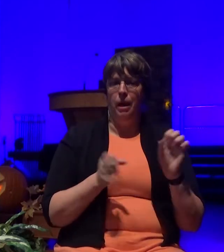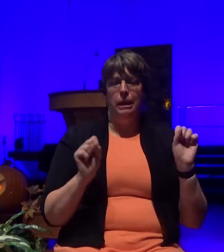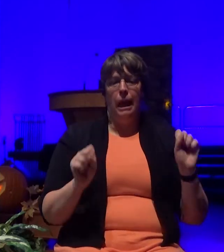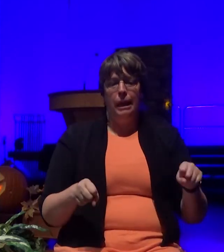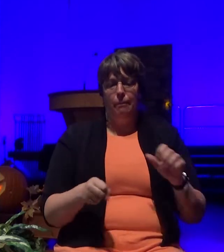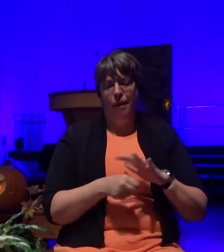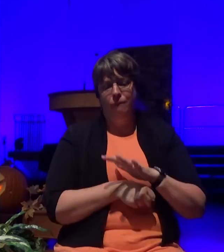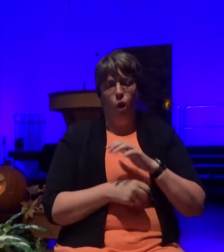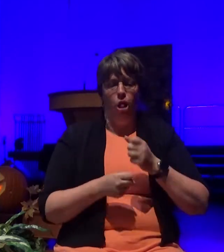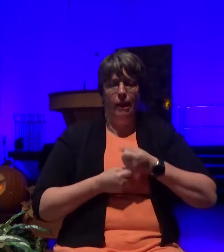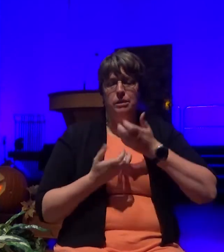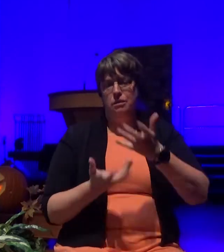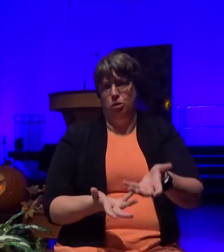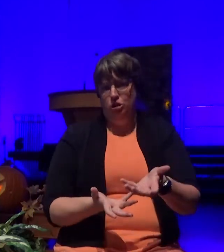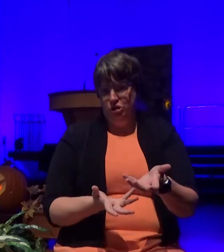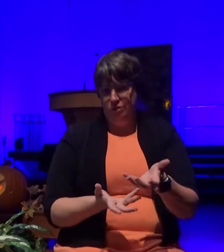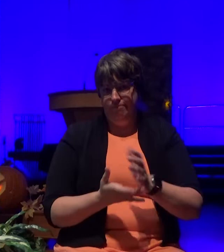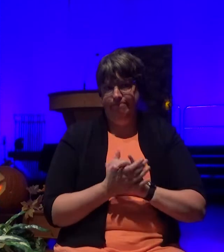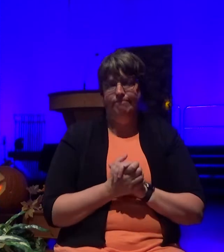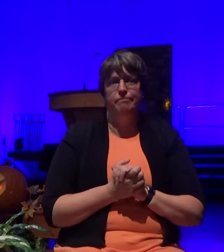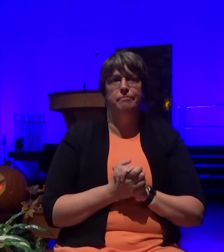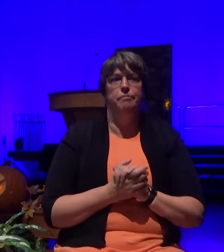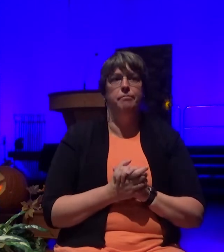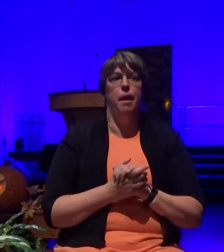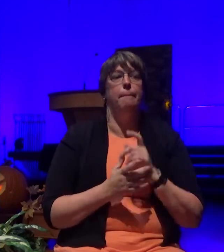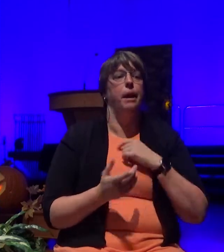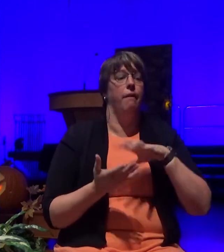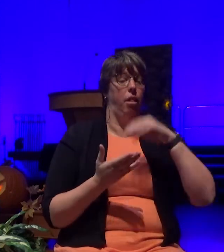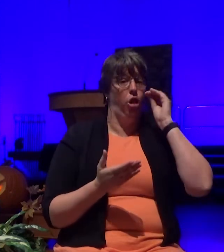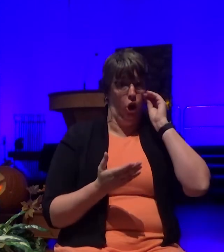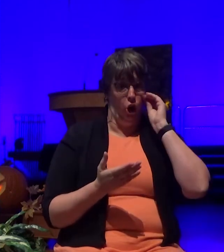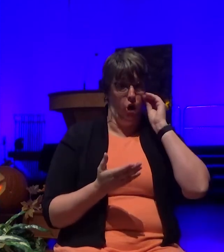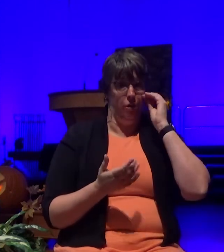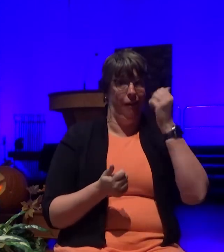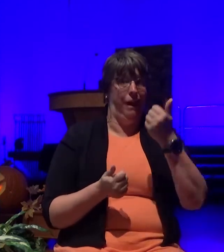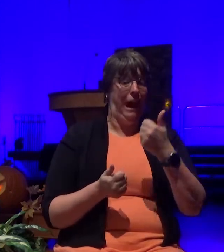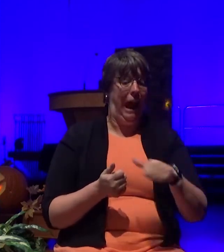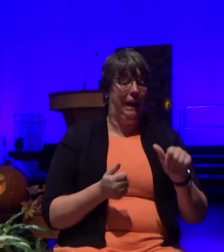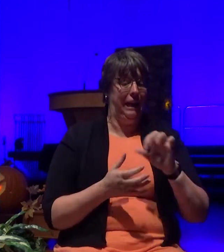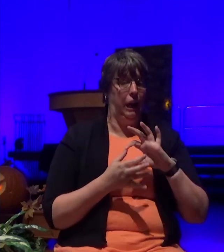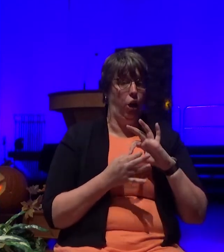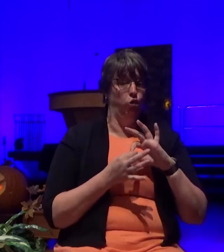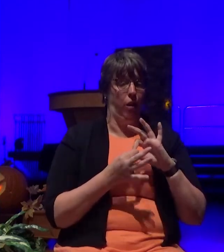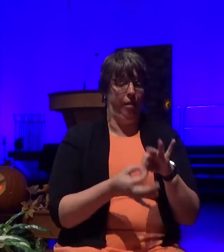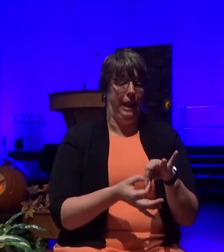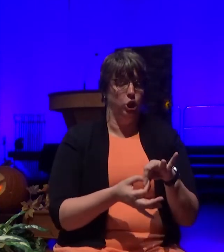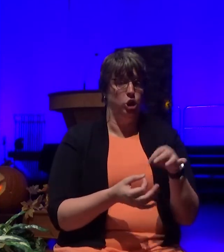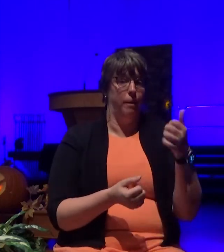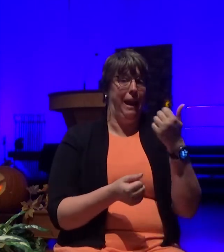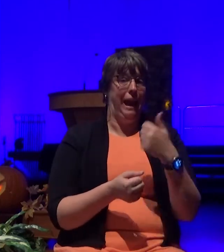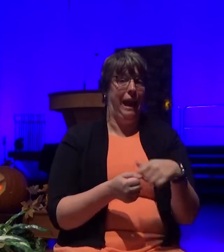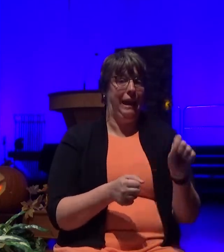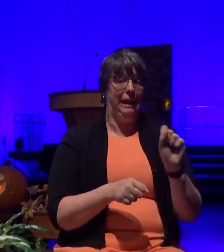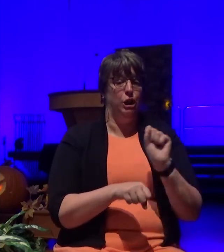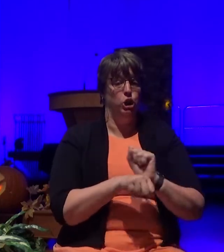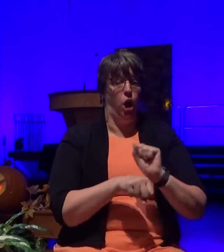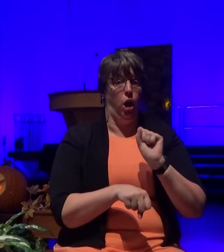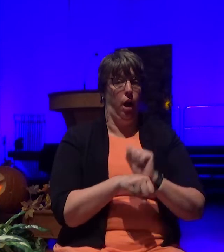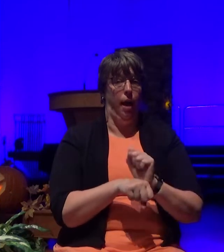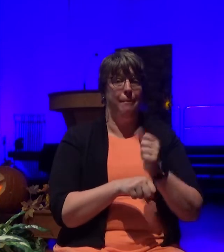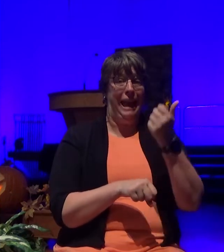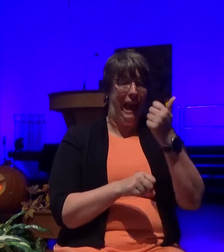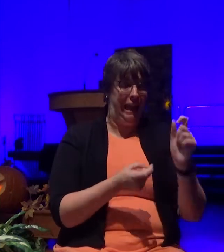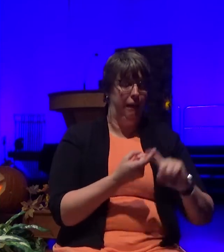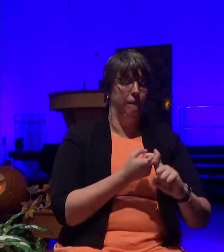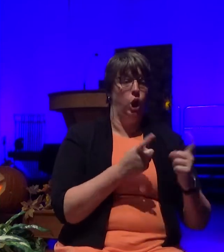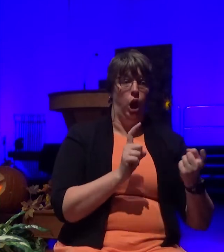of our unique selves. But I've learned now that any relationship, any job, any friend, any